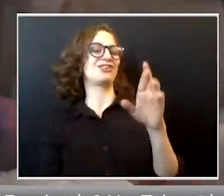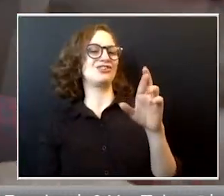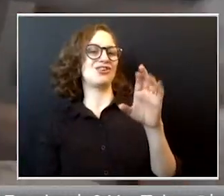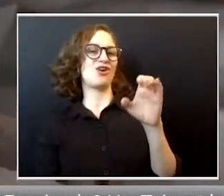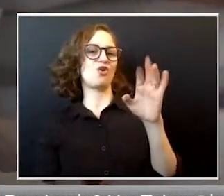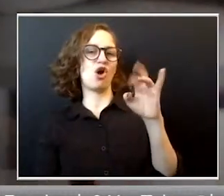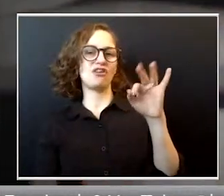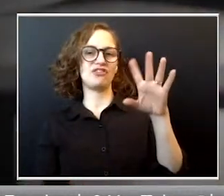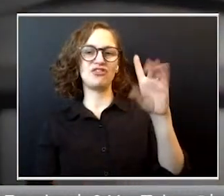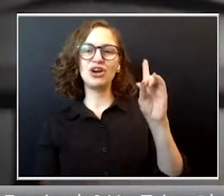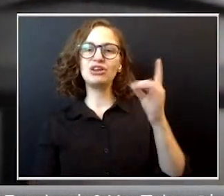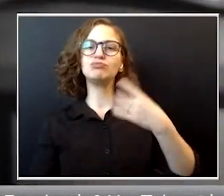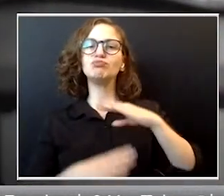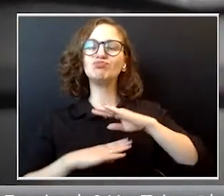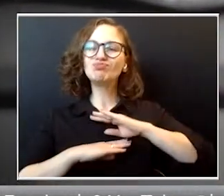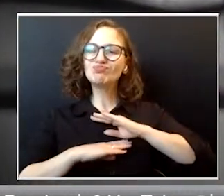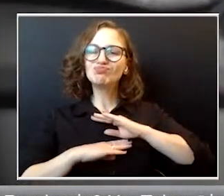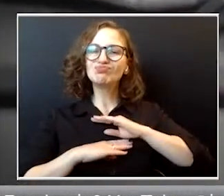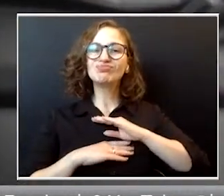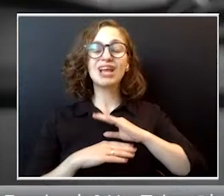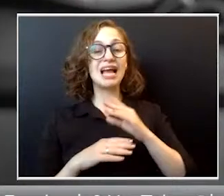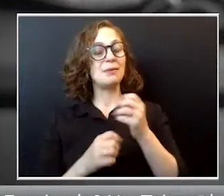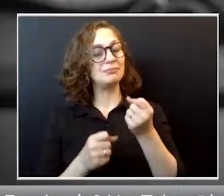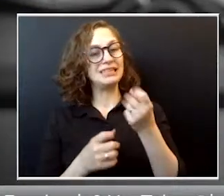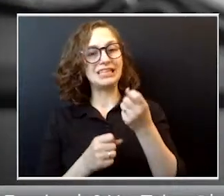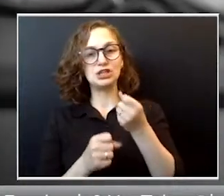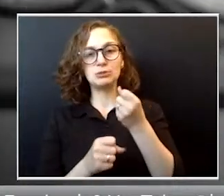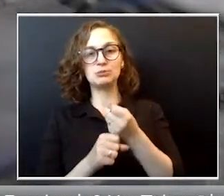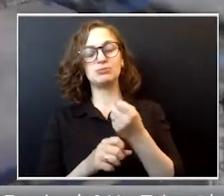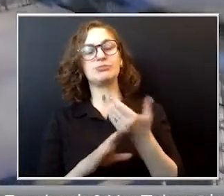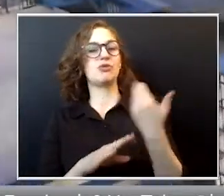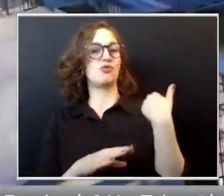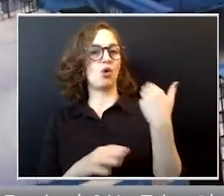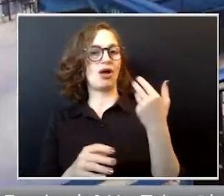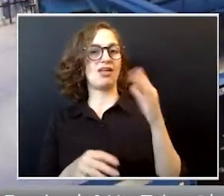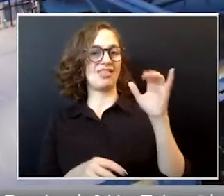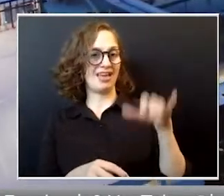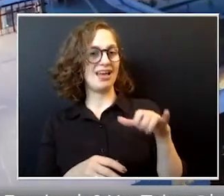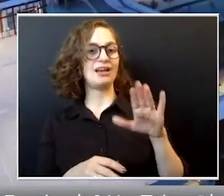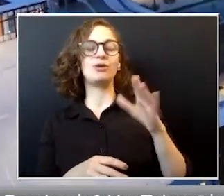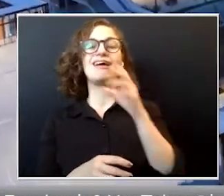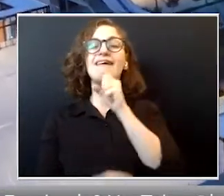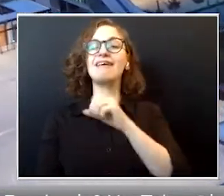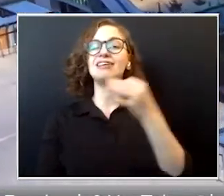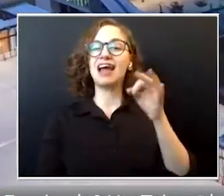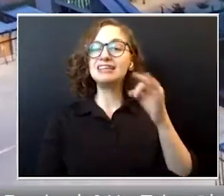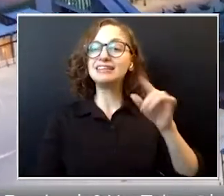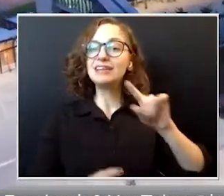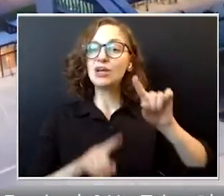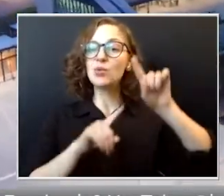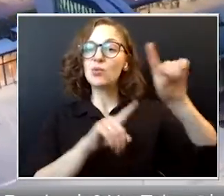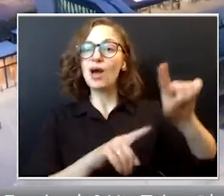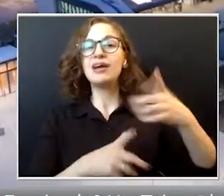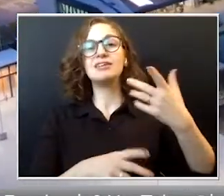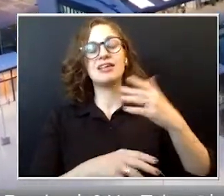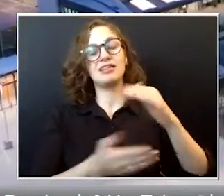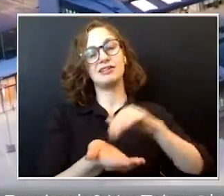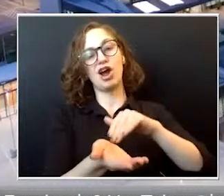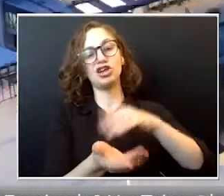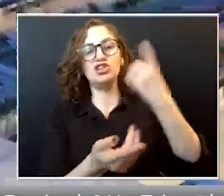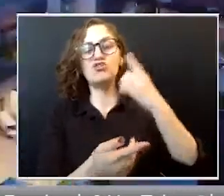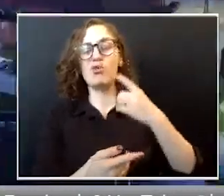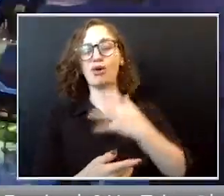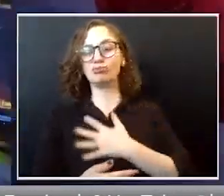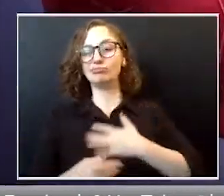when he was just 19, he went to the doctor for chest pains. That doctor referred him to the University of Kansas Health System for more testing. And